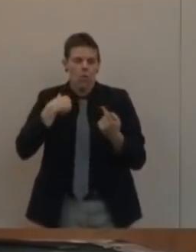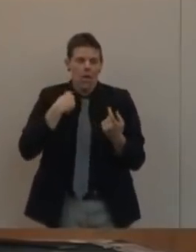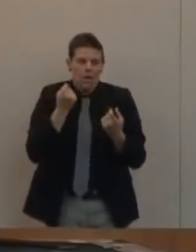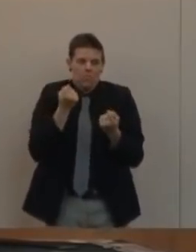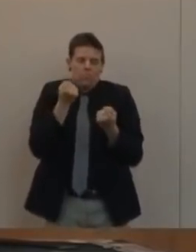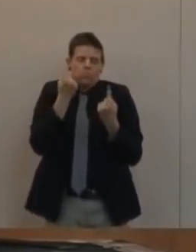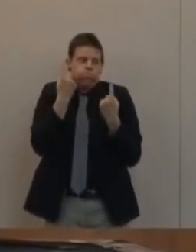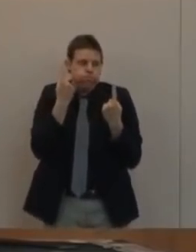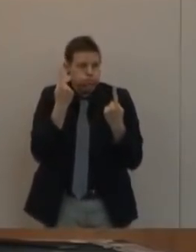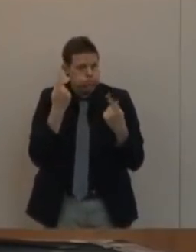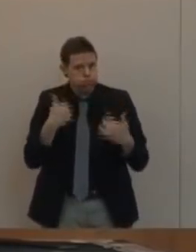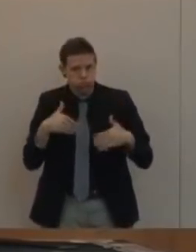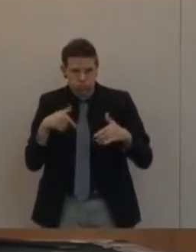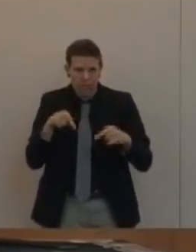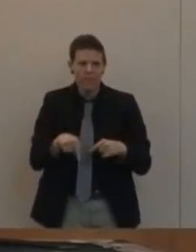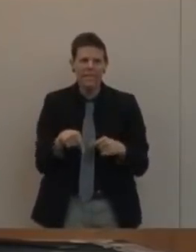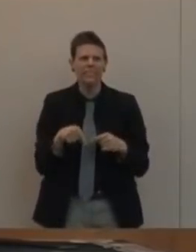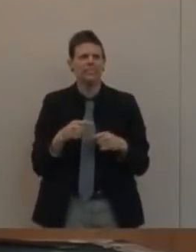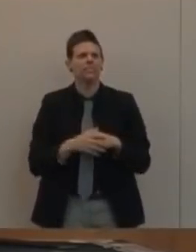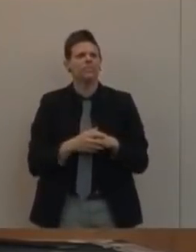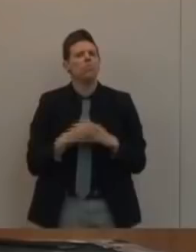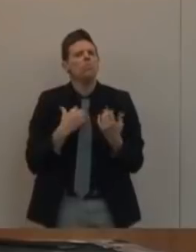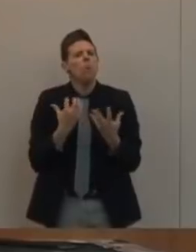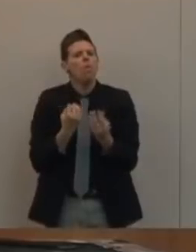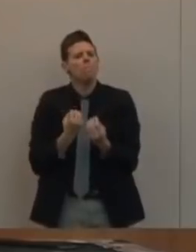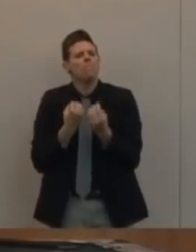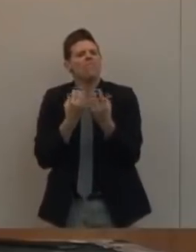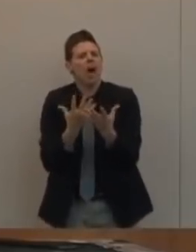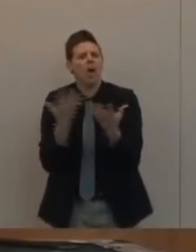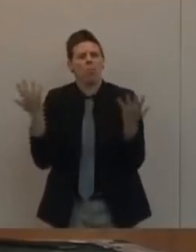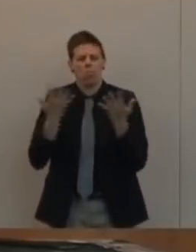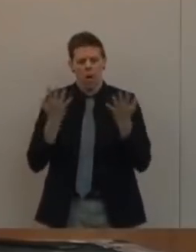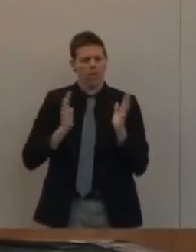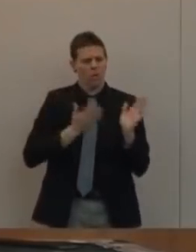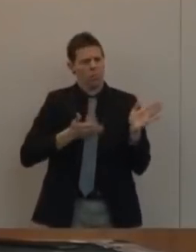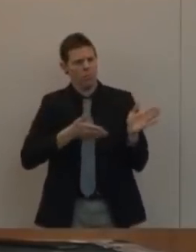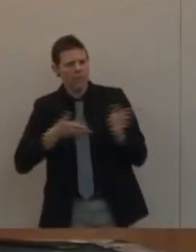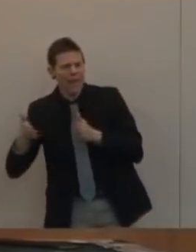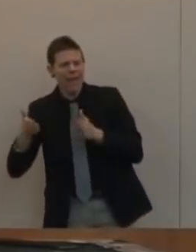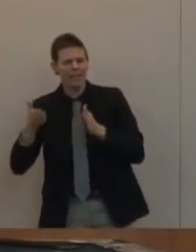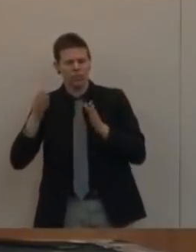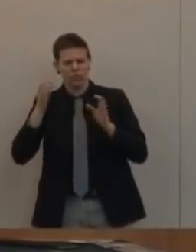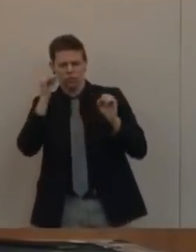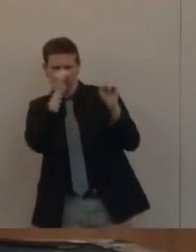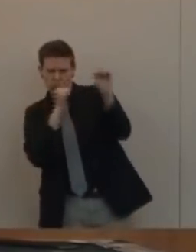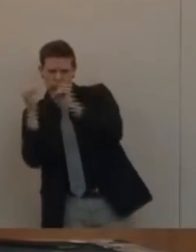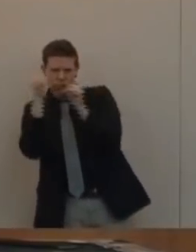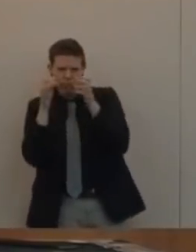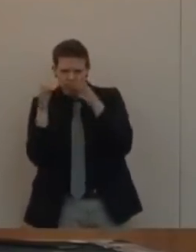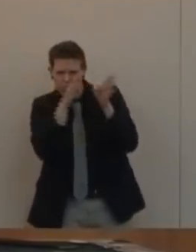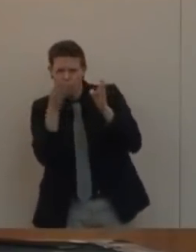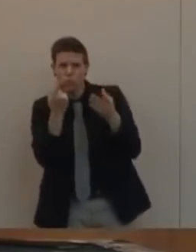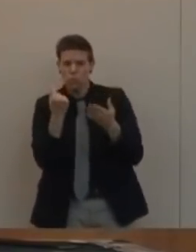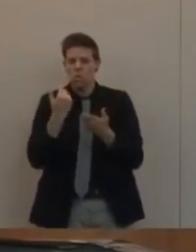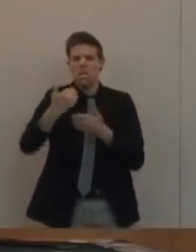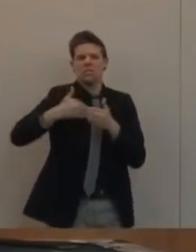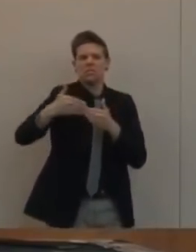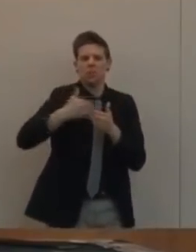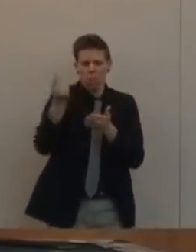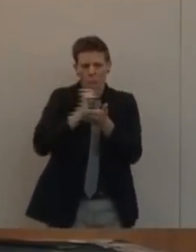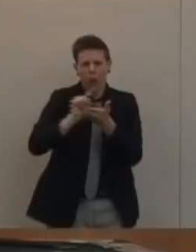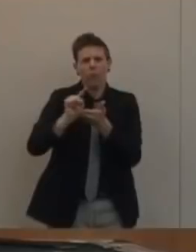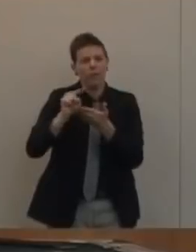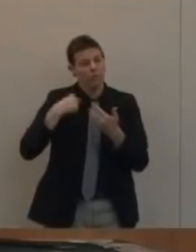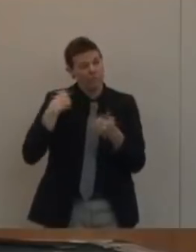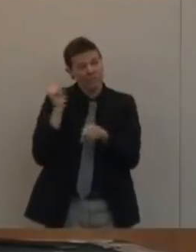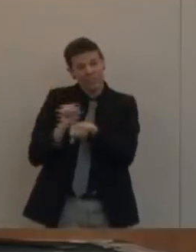So we want to be able to start talking about our planning efforts and what our strategies look like in the next week. And so I hope you'll ask me that